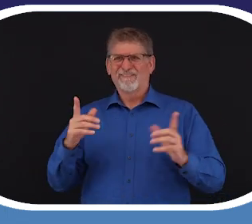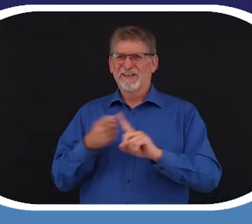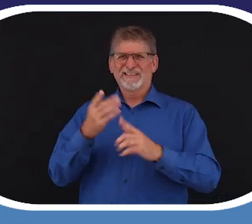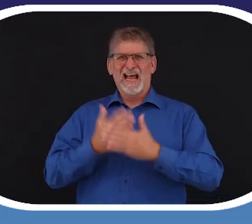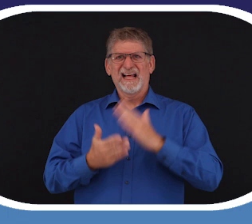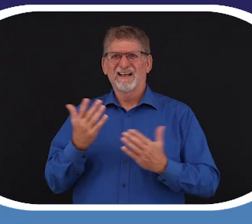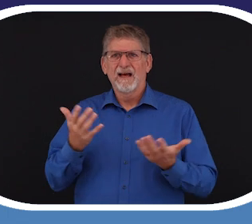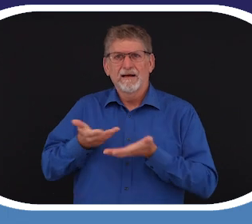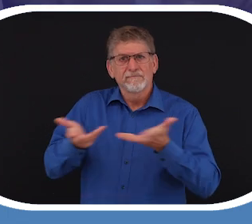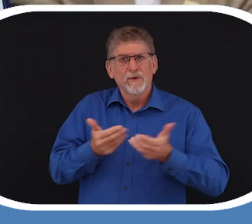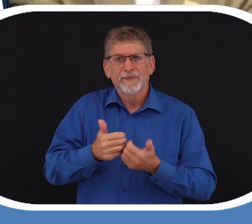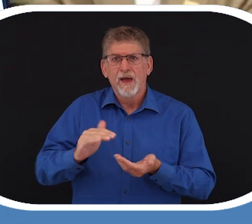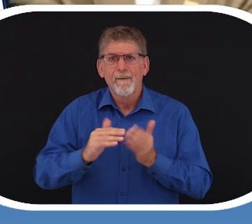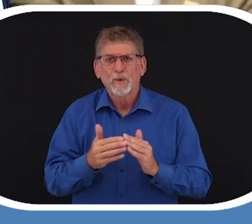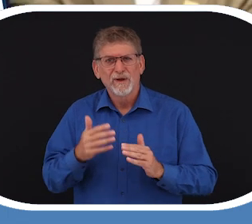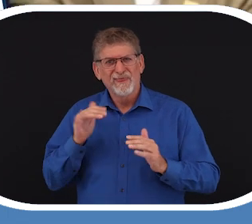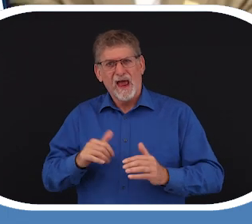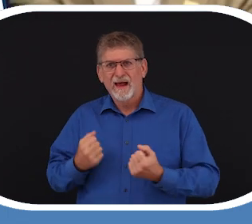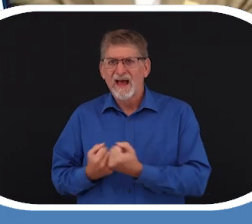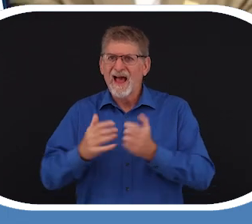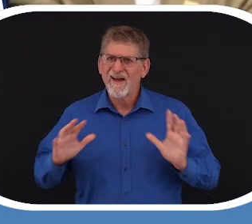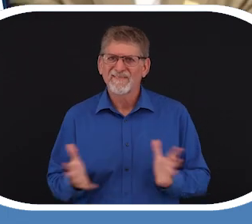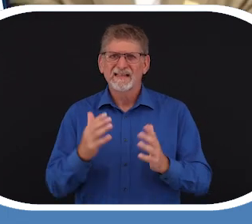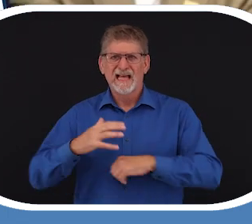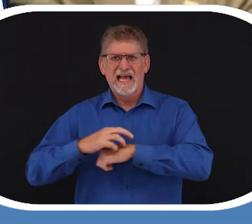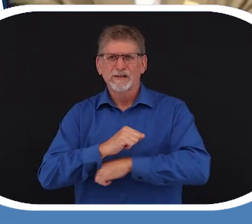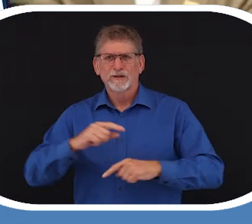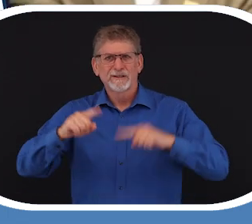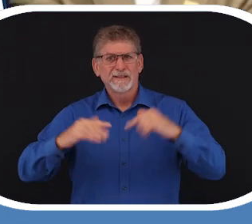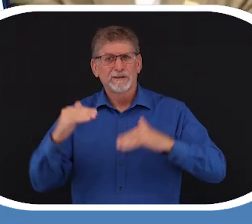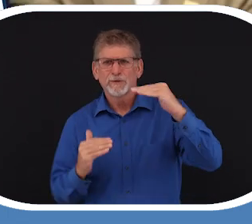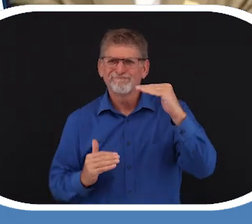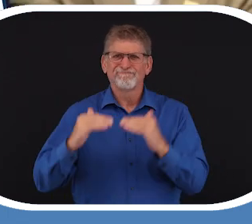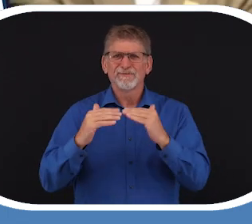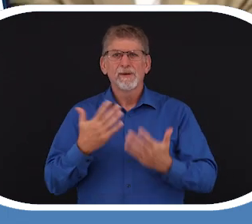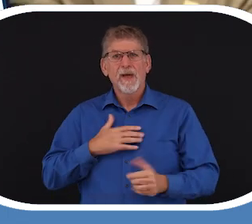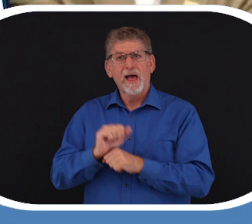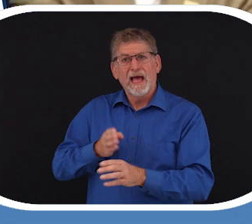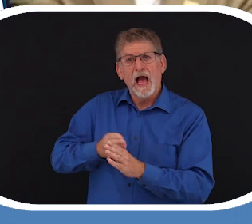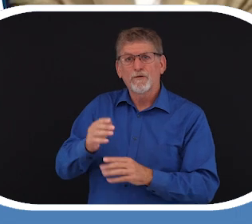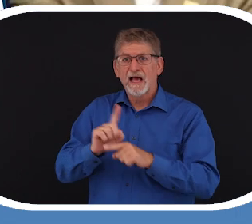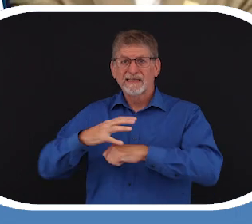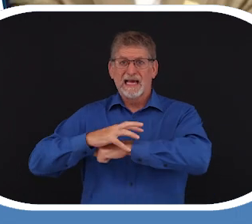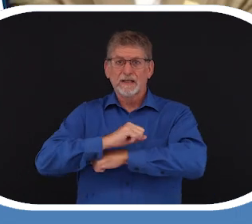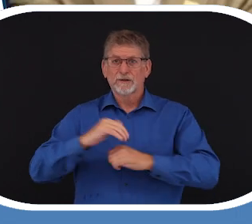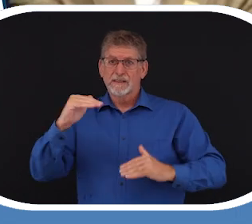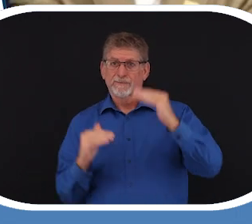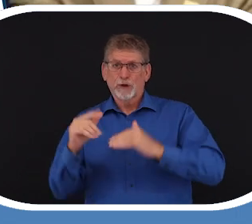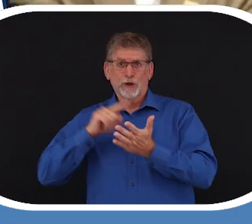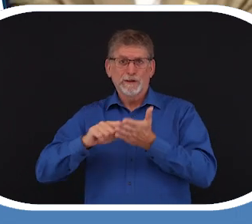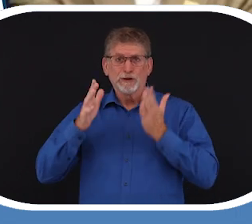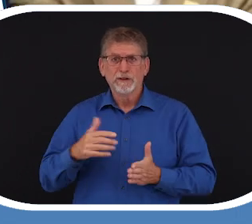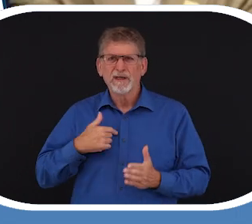can advance cancer disparities. And in my career as a cancer disparities researcher, I took from my lived experience and what I had learned from